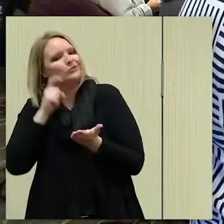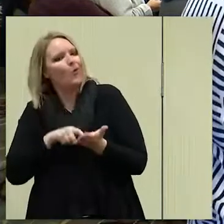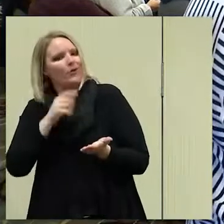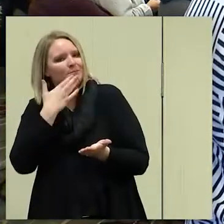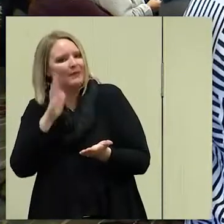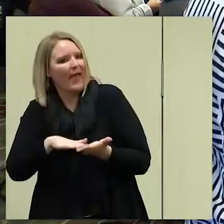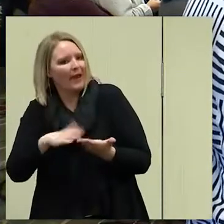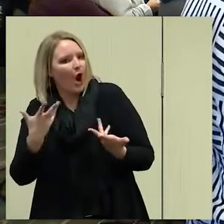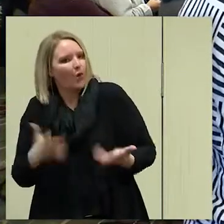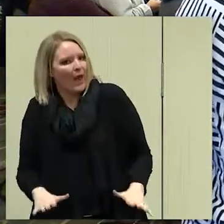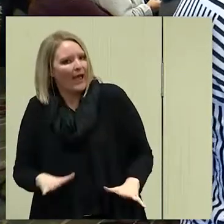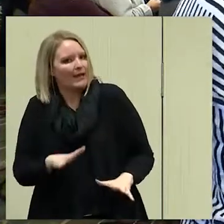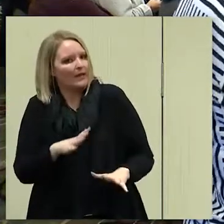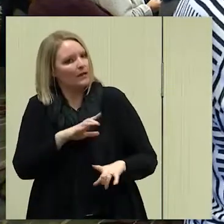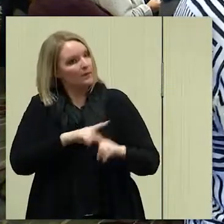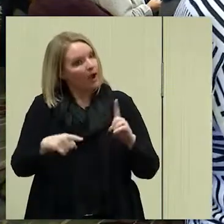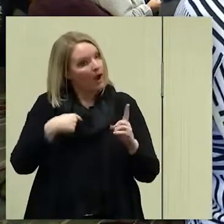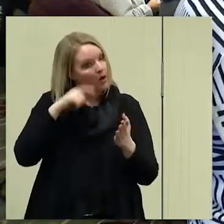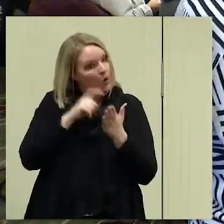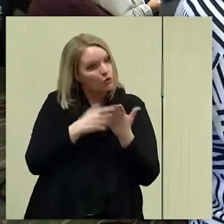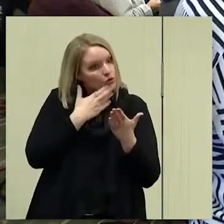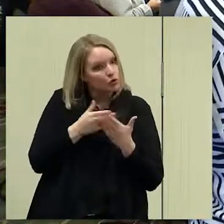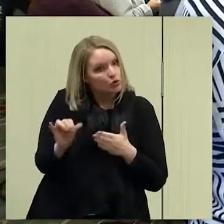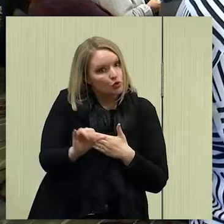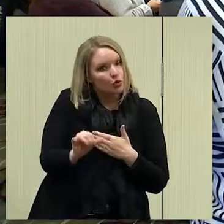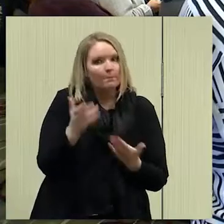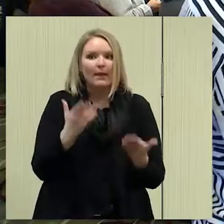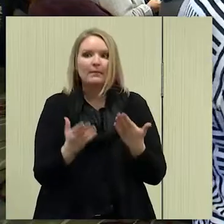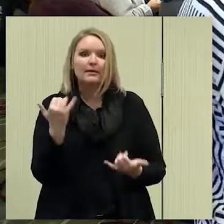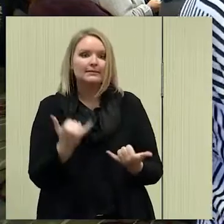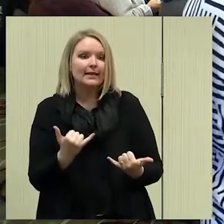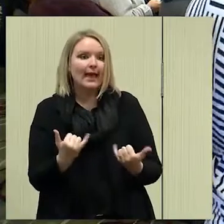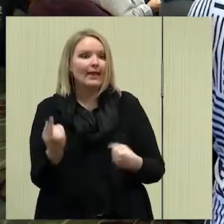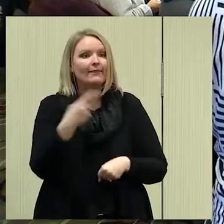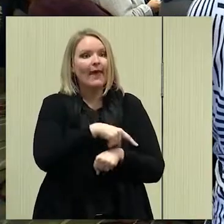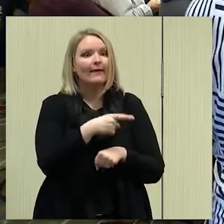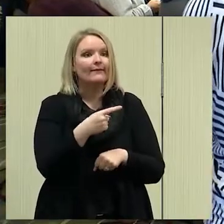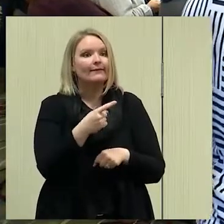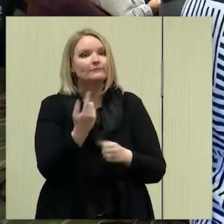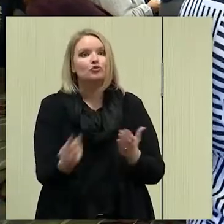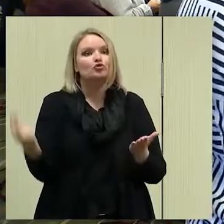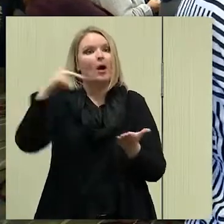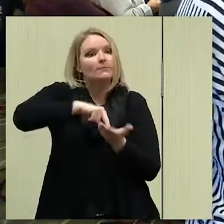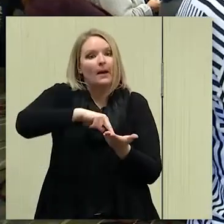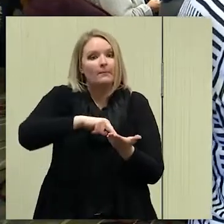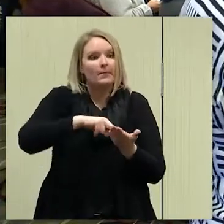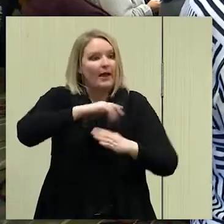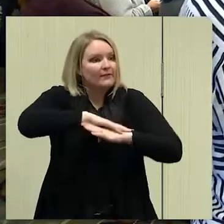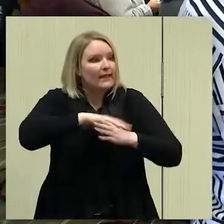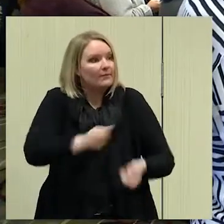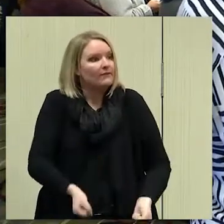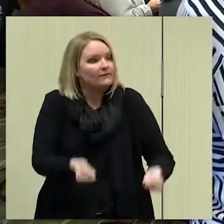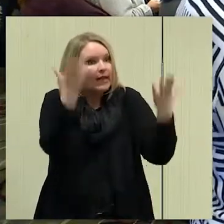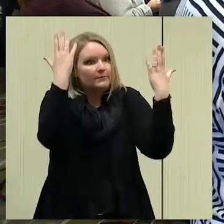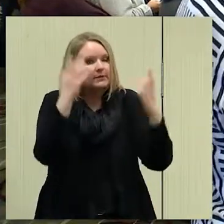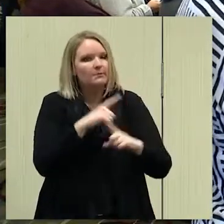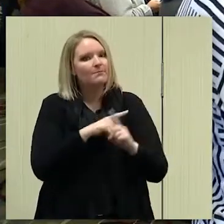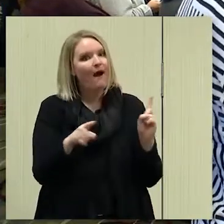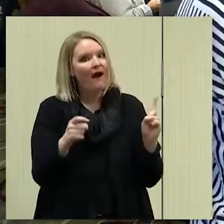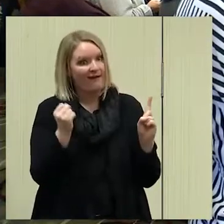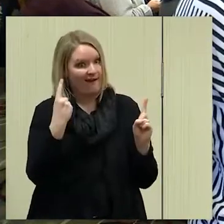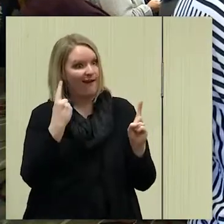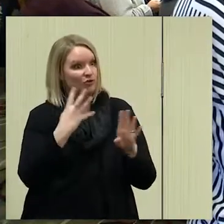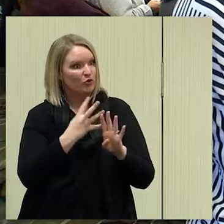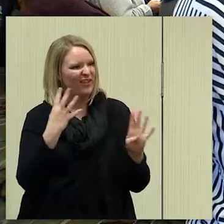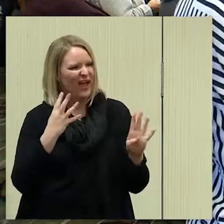Yeah. So even though you're saying, oh, today they jumped up on the table and flipped the thing, but you know what? When he stood in line for